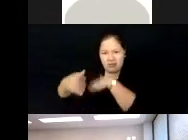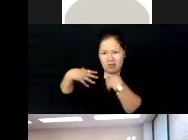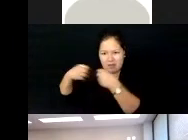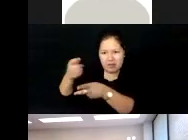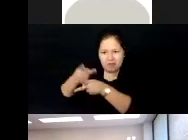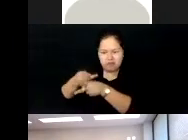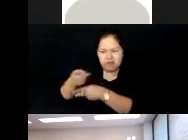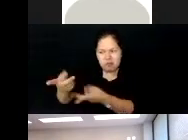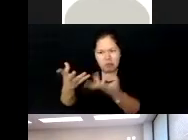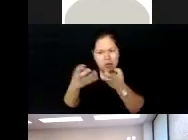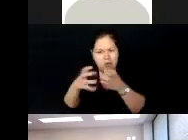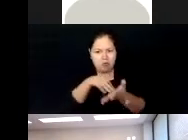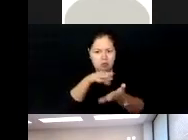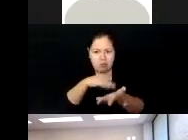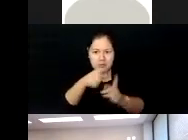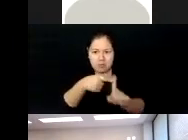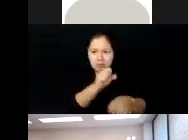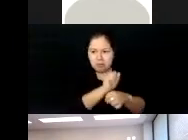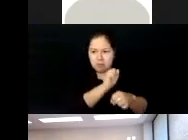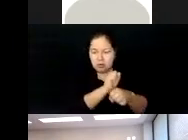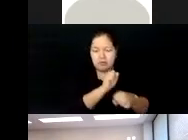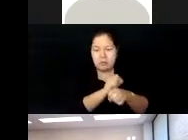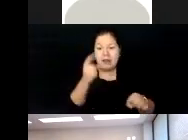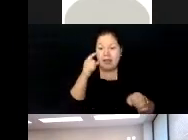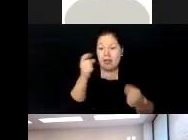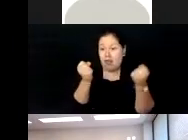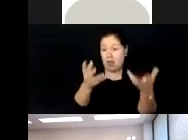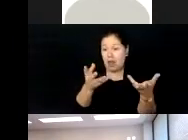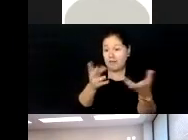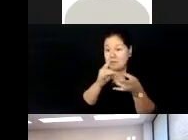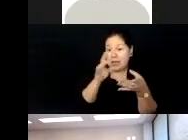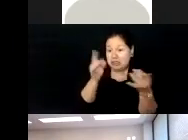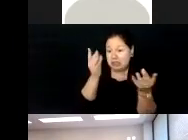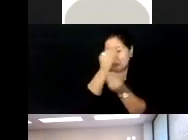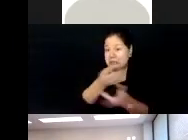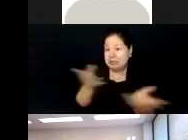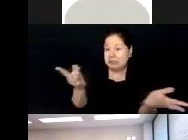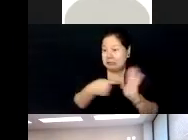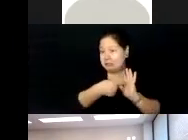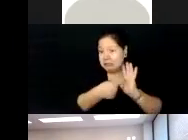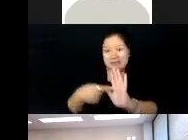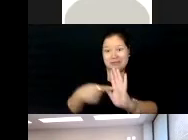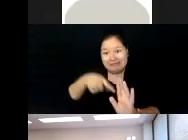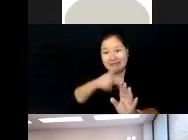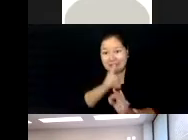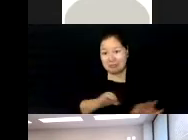about this work. And I think a lot of the messaging is getting out there that this is a very important piece